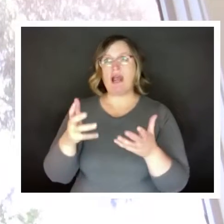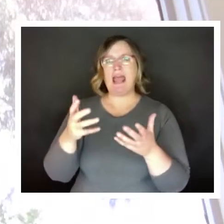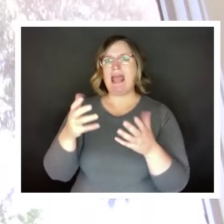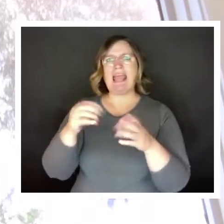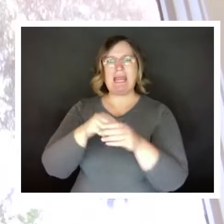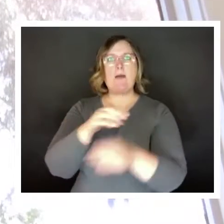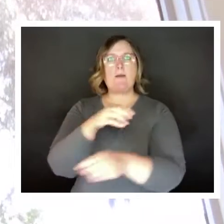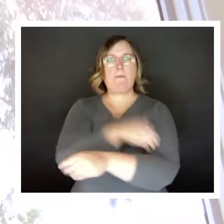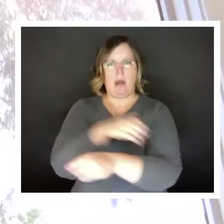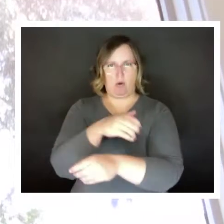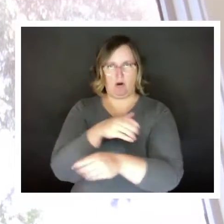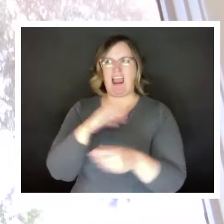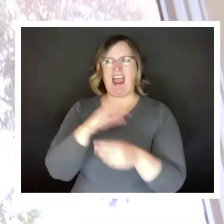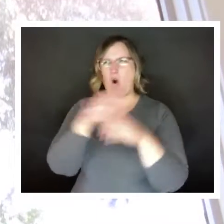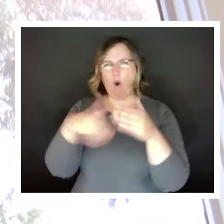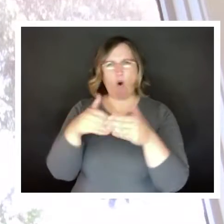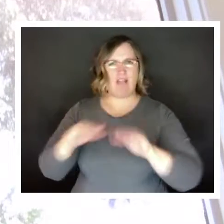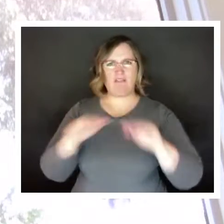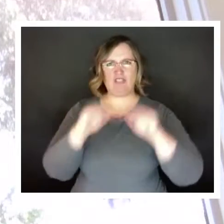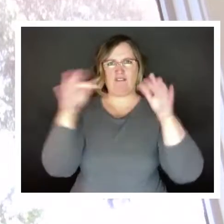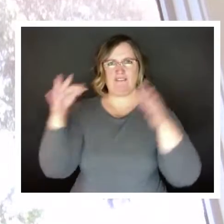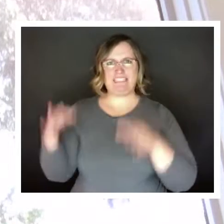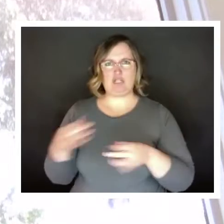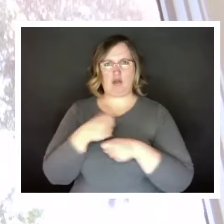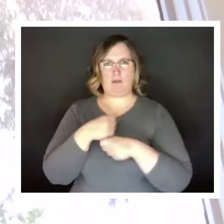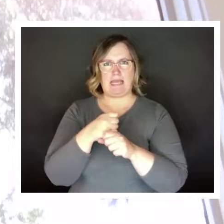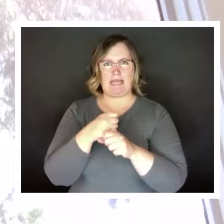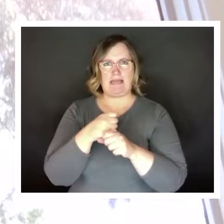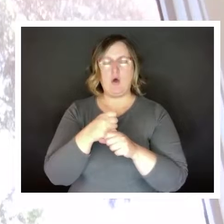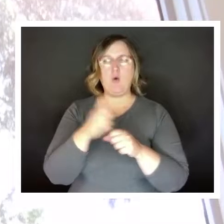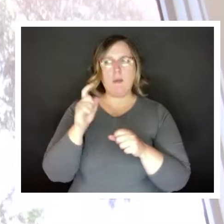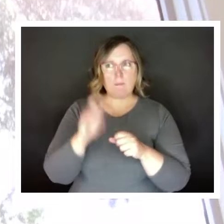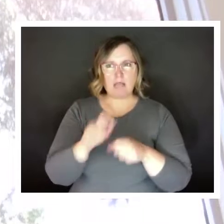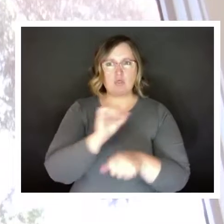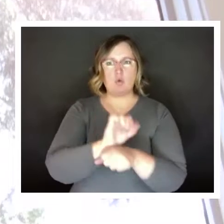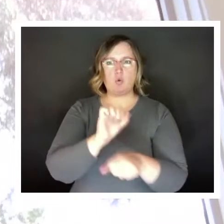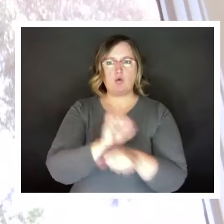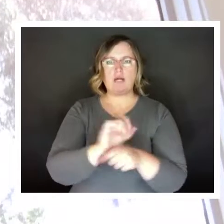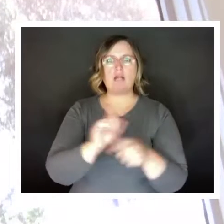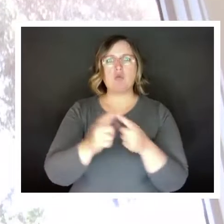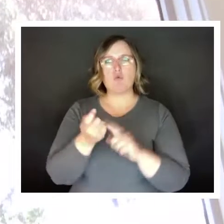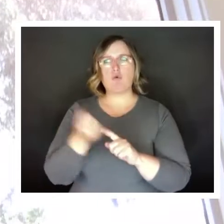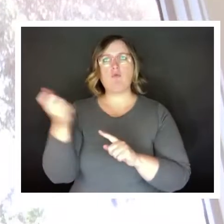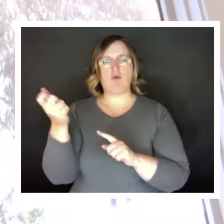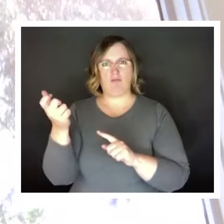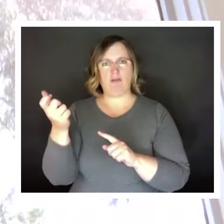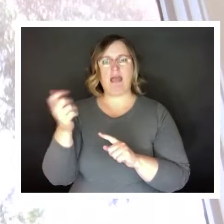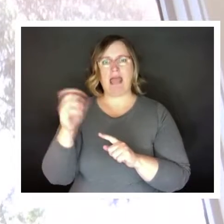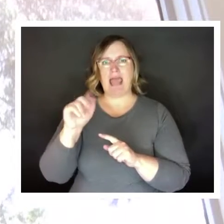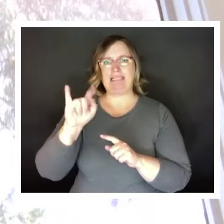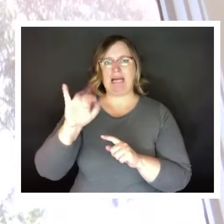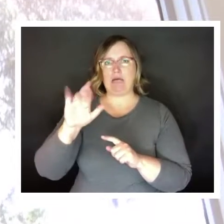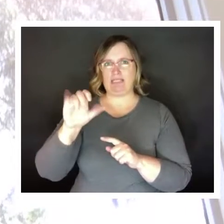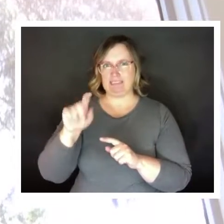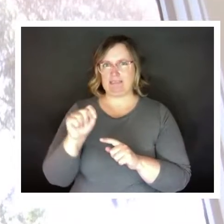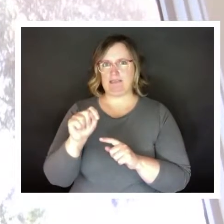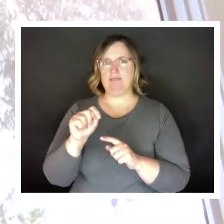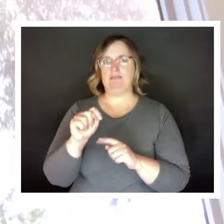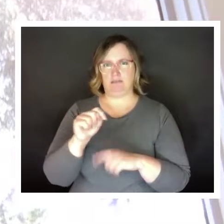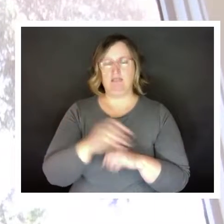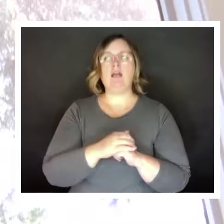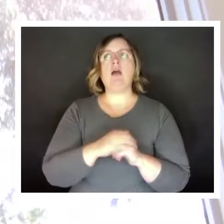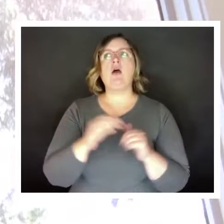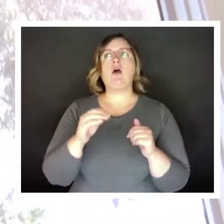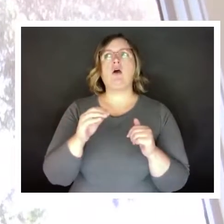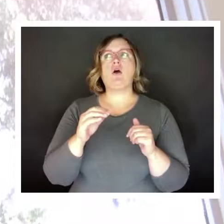decision-making processes. We must all work to remove an anti-racist culture going forward. We must invest in Black and brown